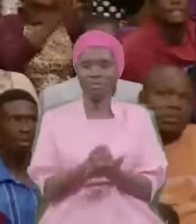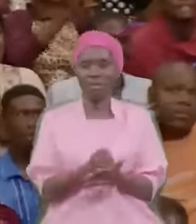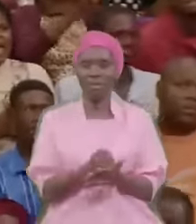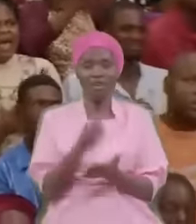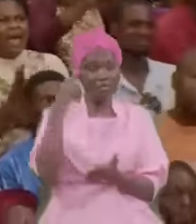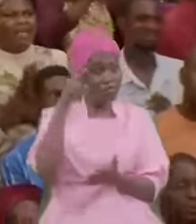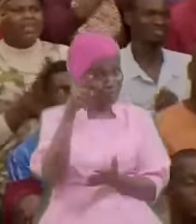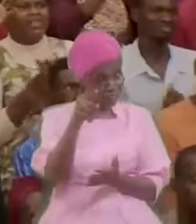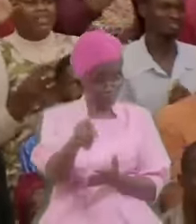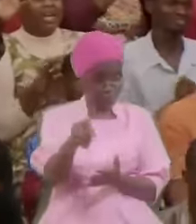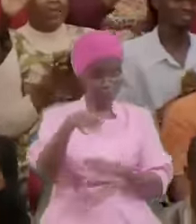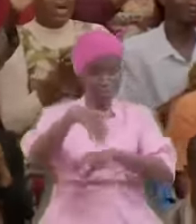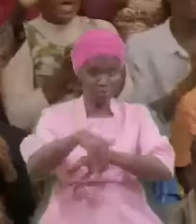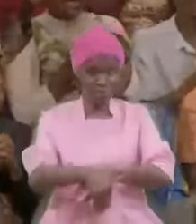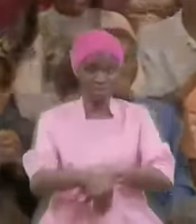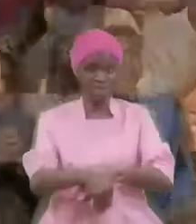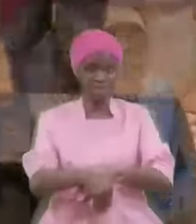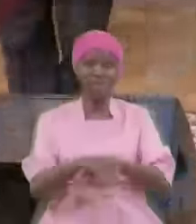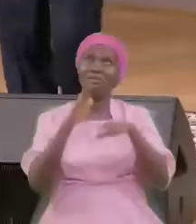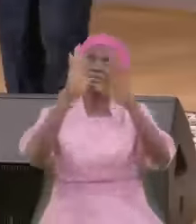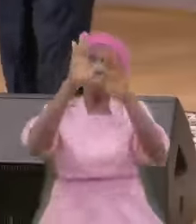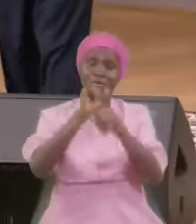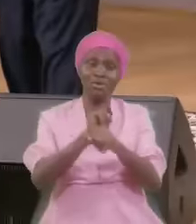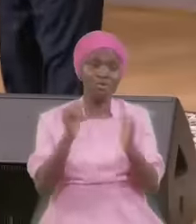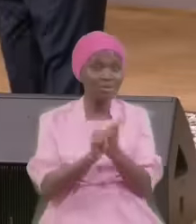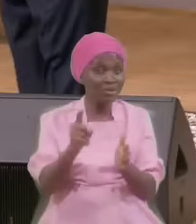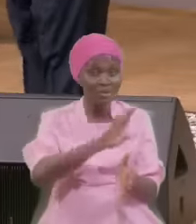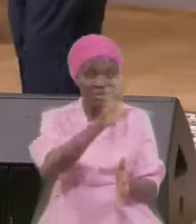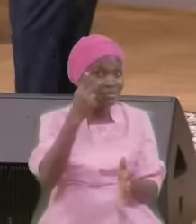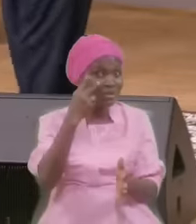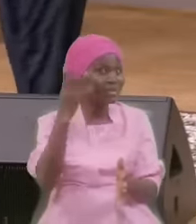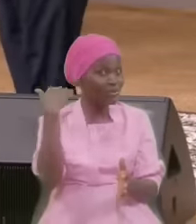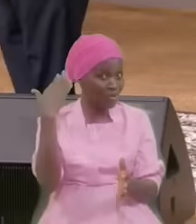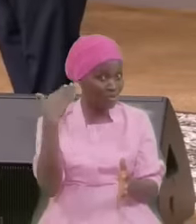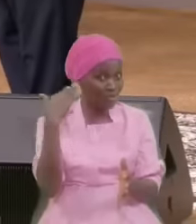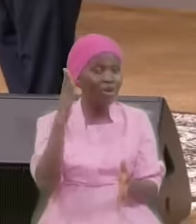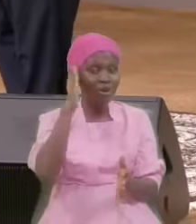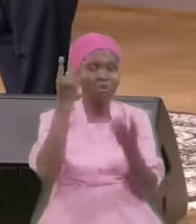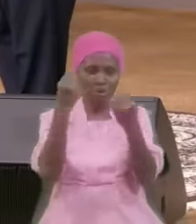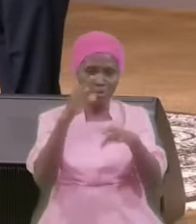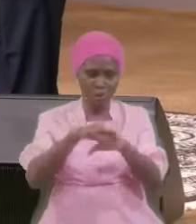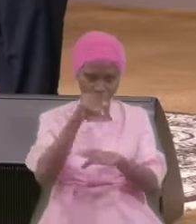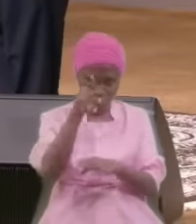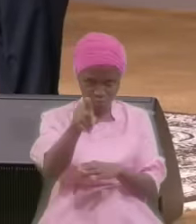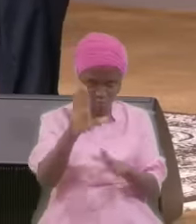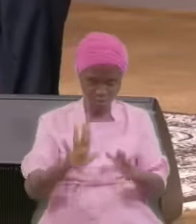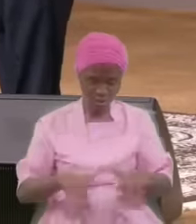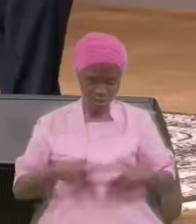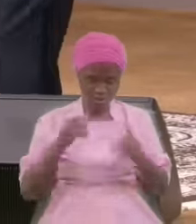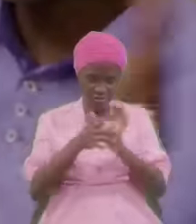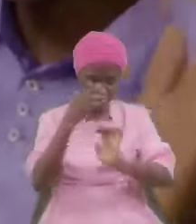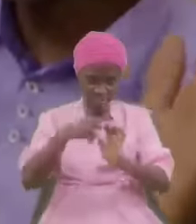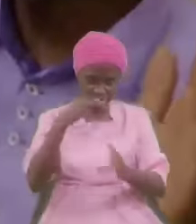For you tonight, miracles you have never seen will come upon your life in